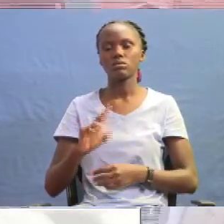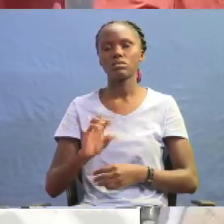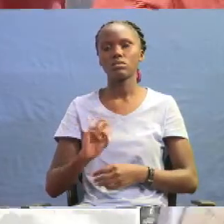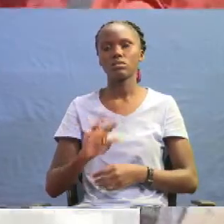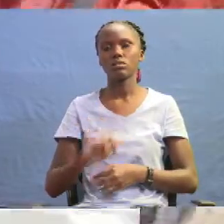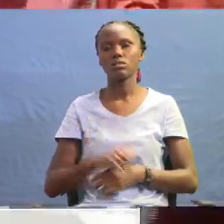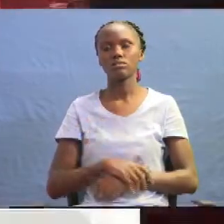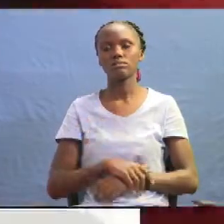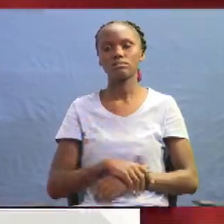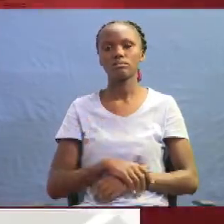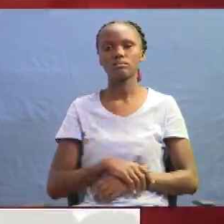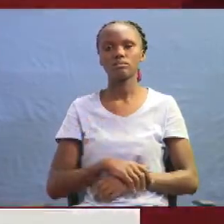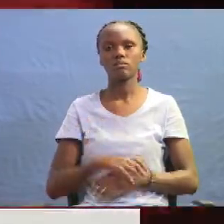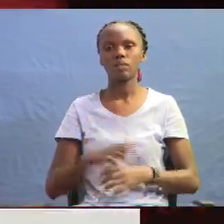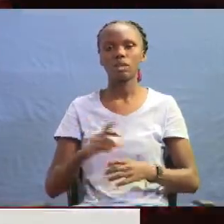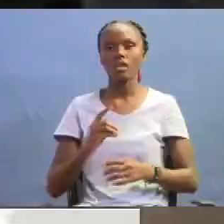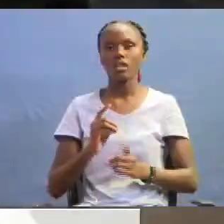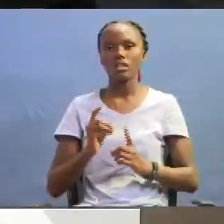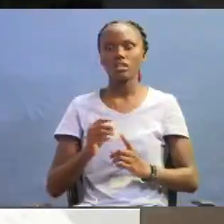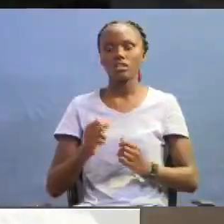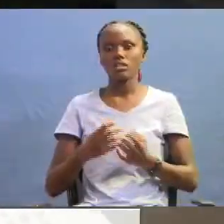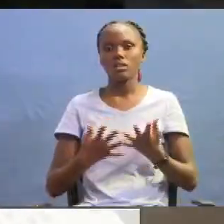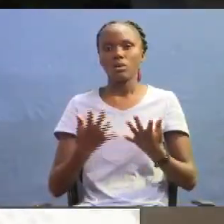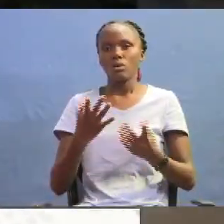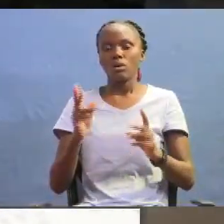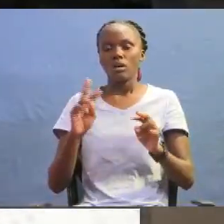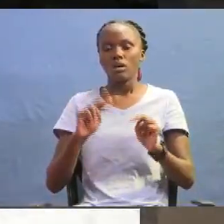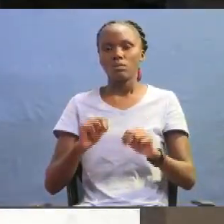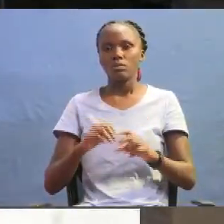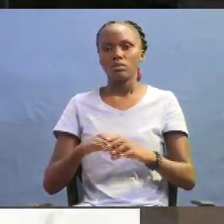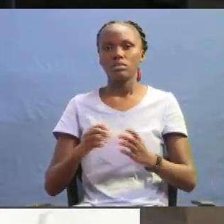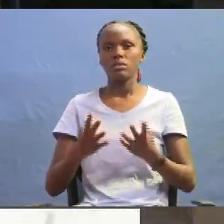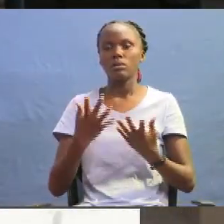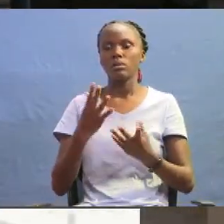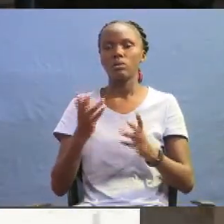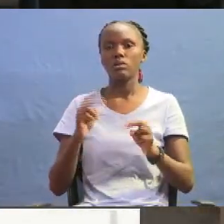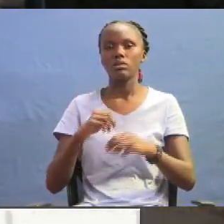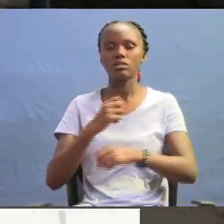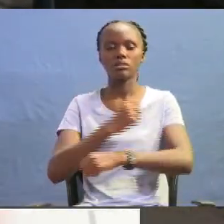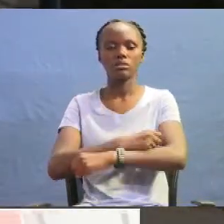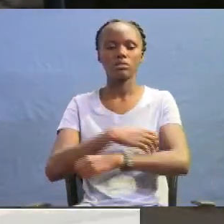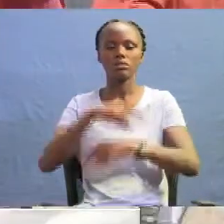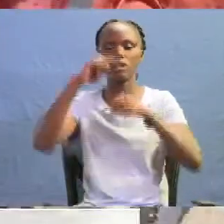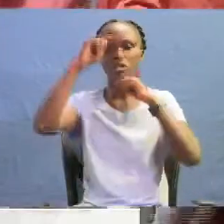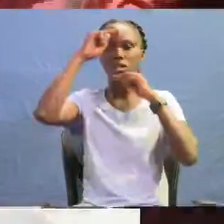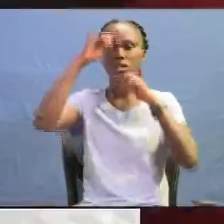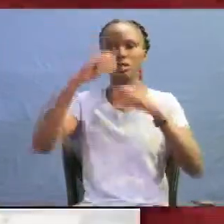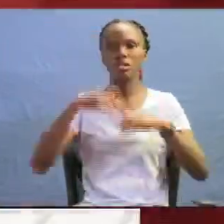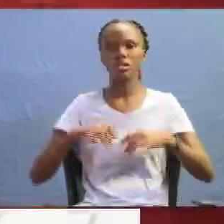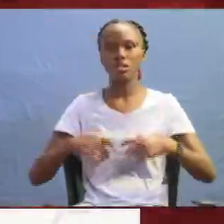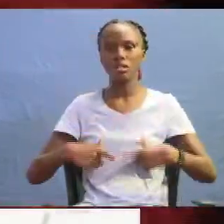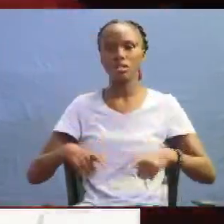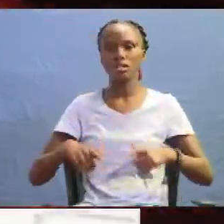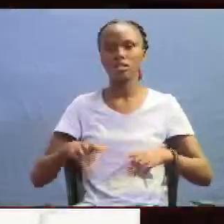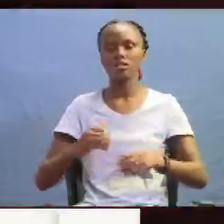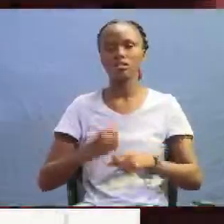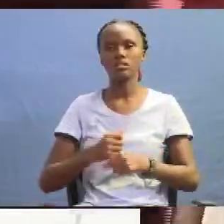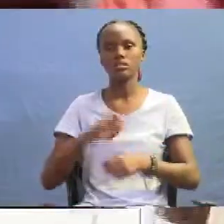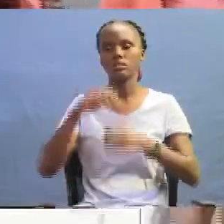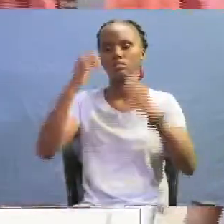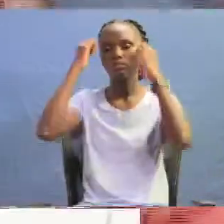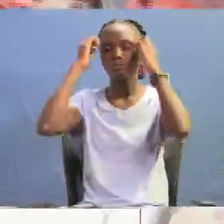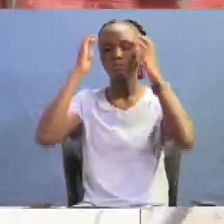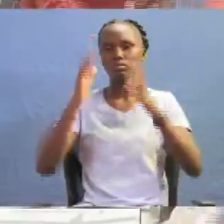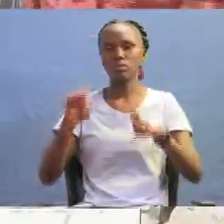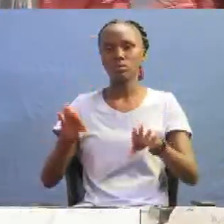Medosa. Throughout July, multiple fire outbreaks have been reported in Kenyan secondary schools, leaving students stranded and forcing some schools